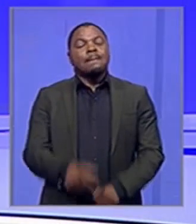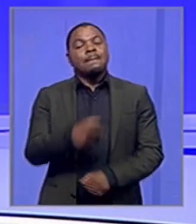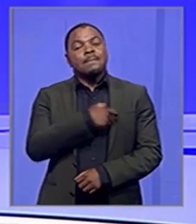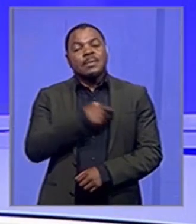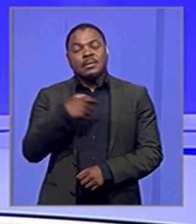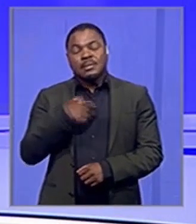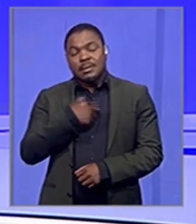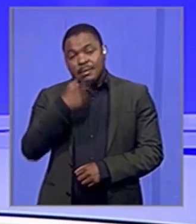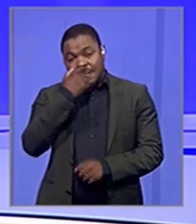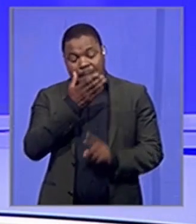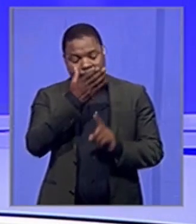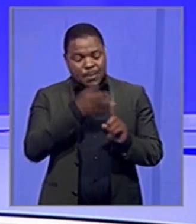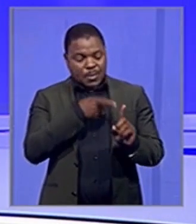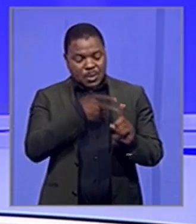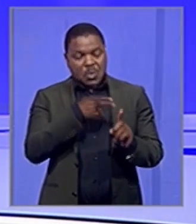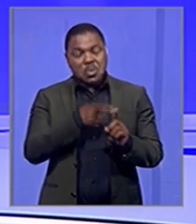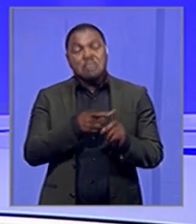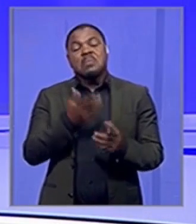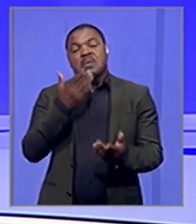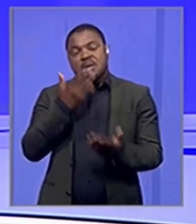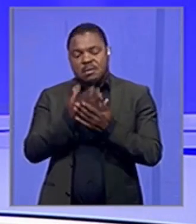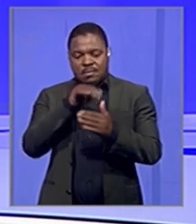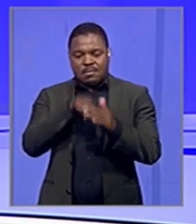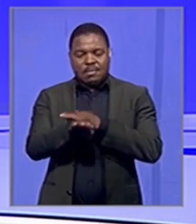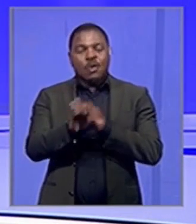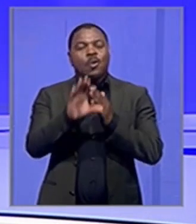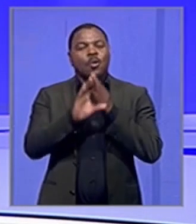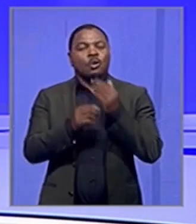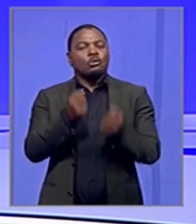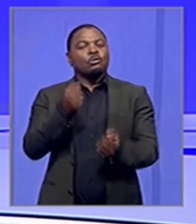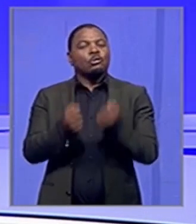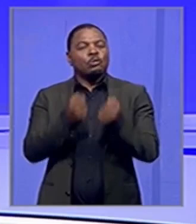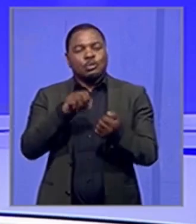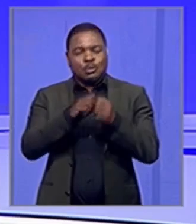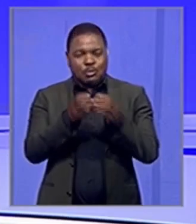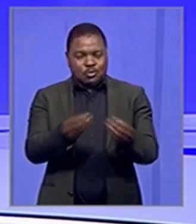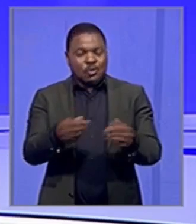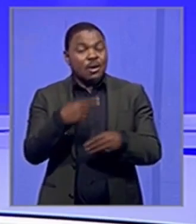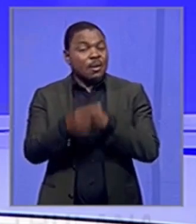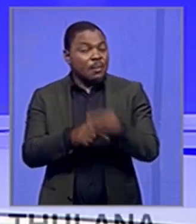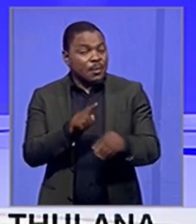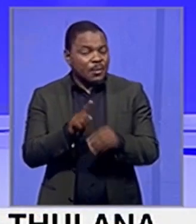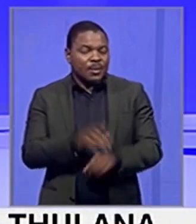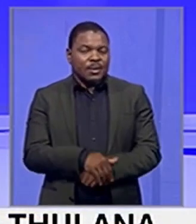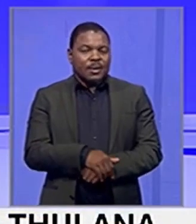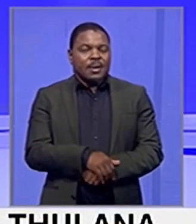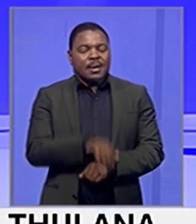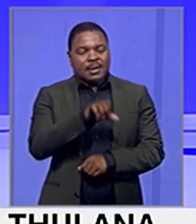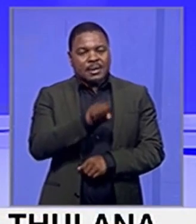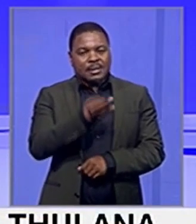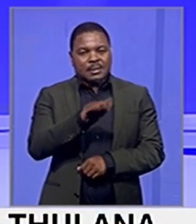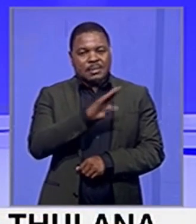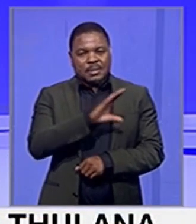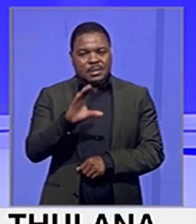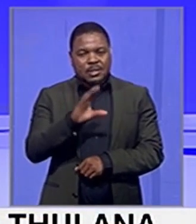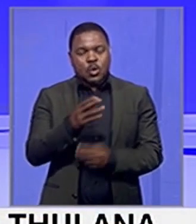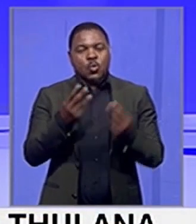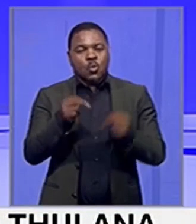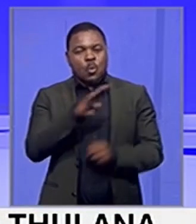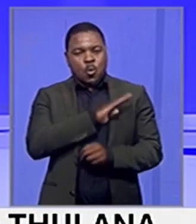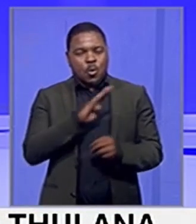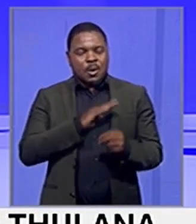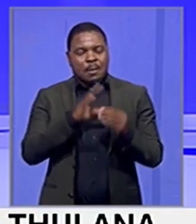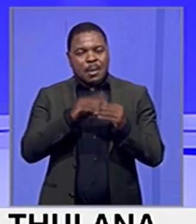Moporesidente Cyril Ramaphosa a ka ya go hwetša tharollo gore ntsheko ya molaotheo mabapi le maina a tlaleletšo wa poto e ntšha ya